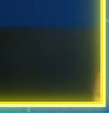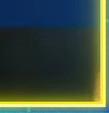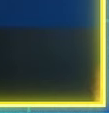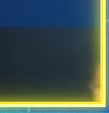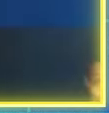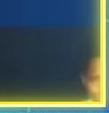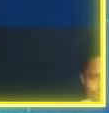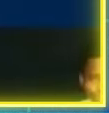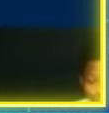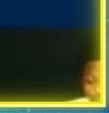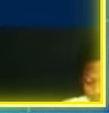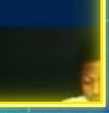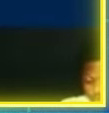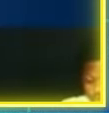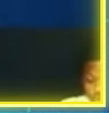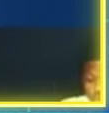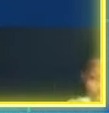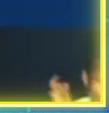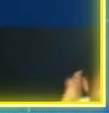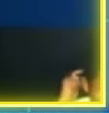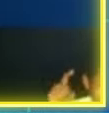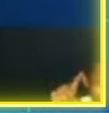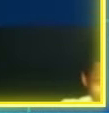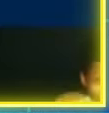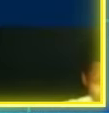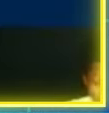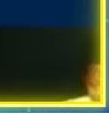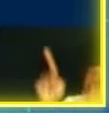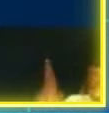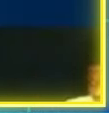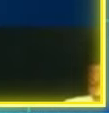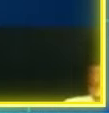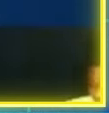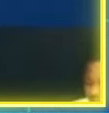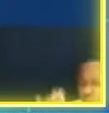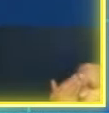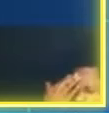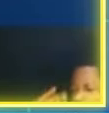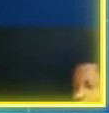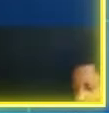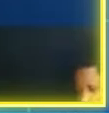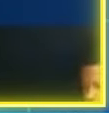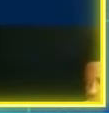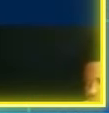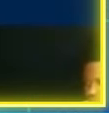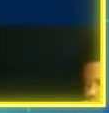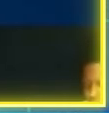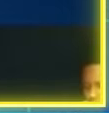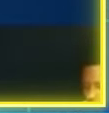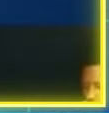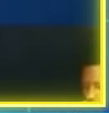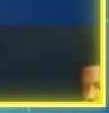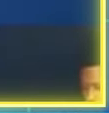a wetimes hunu anase senia osi wosu ehunu bi efa. Now, as in knowledge or information available